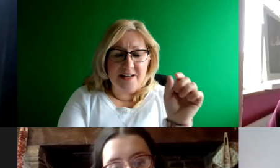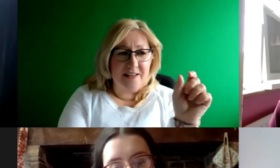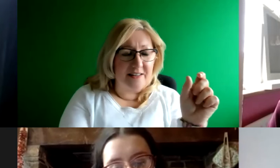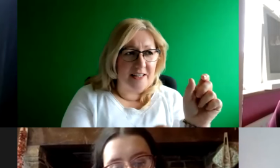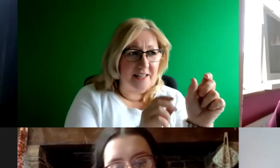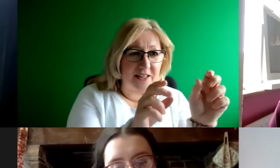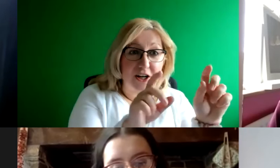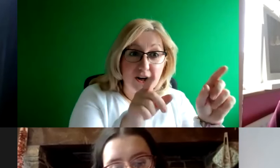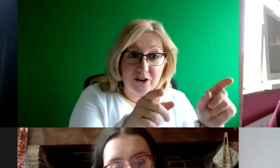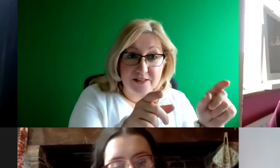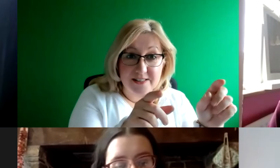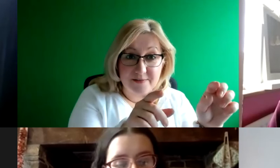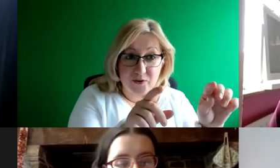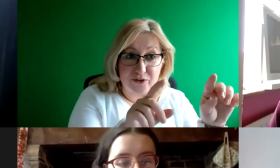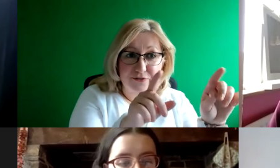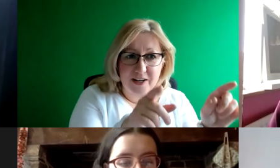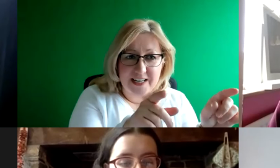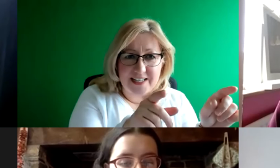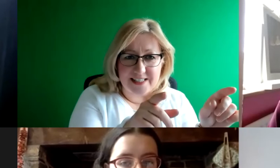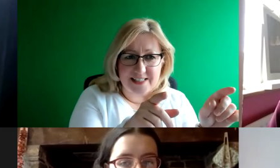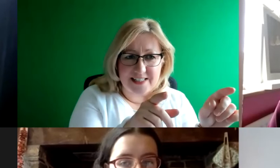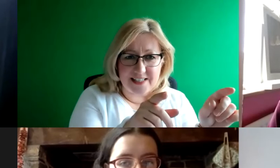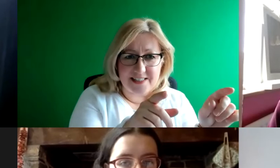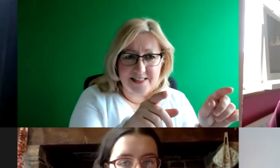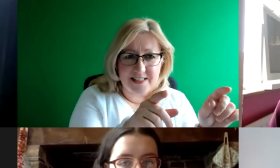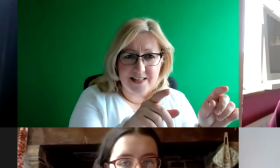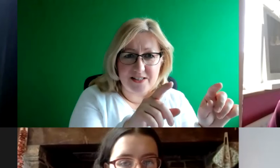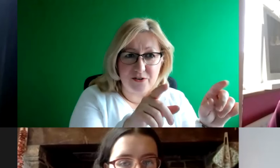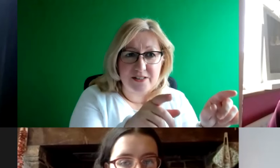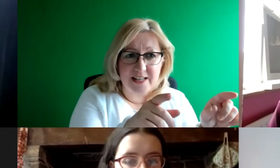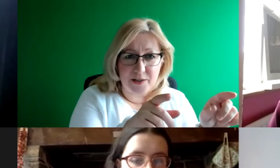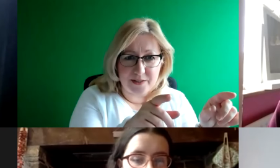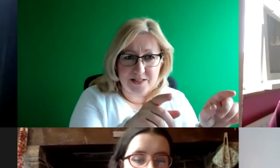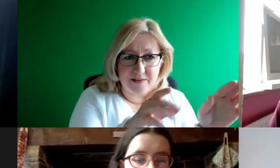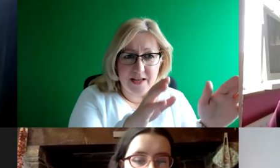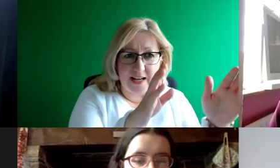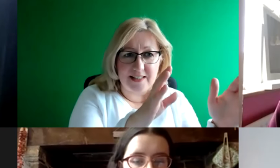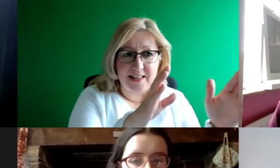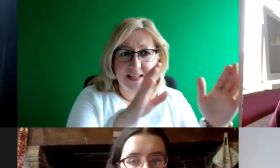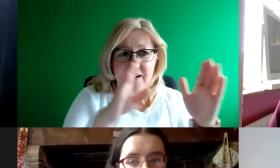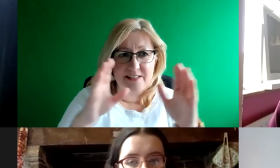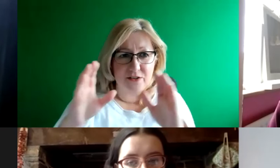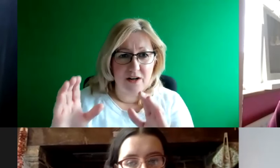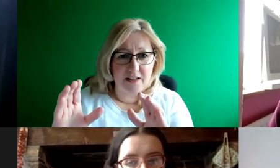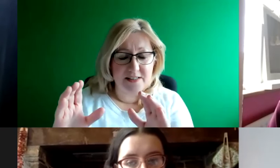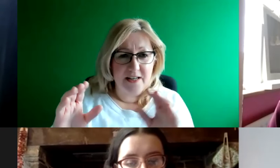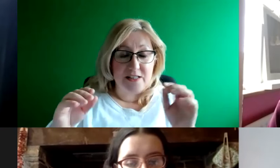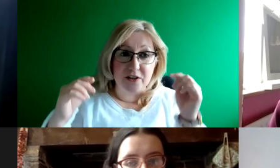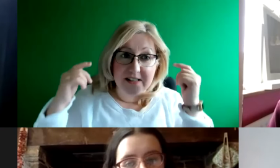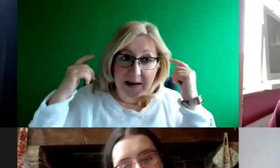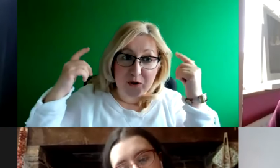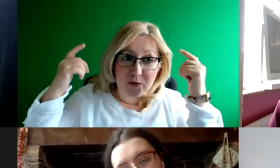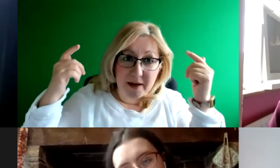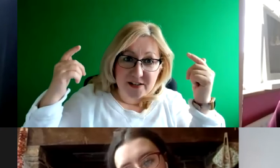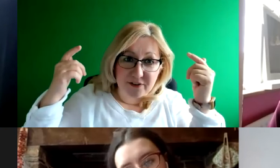take the clause or the phrase as it exists in the source language and that carries across. So